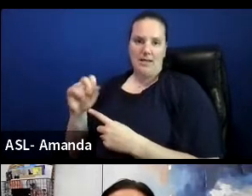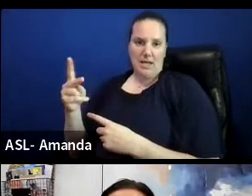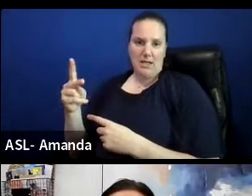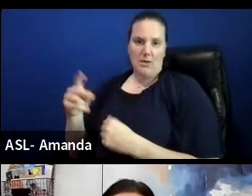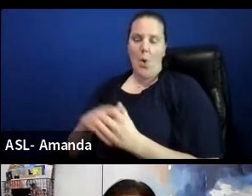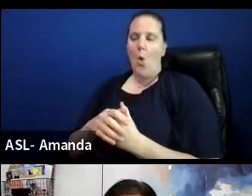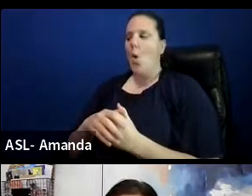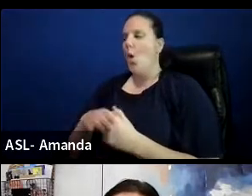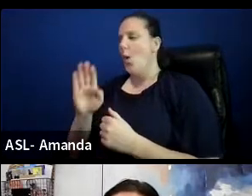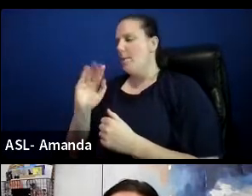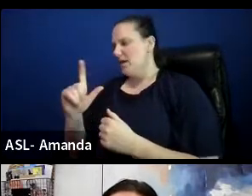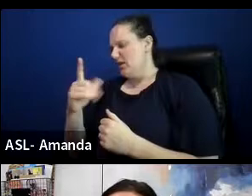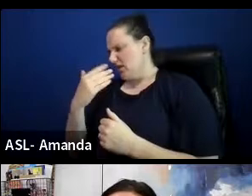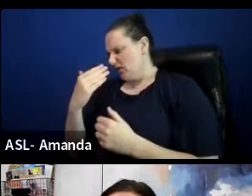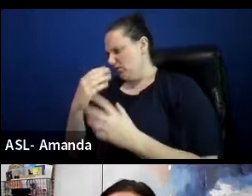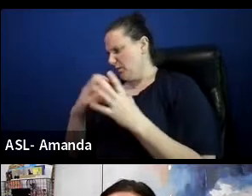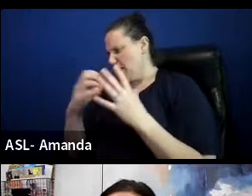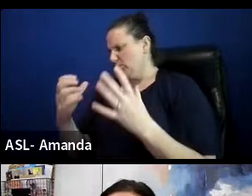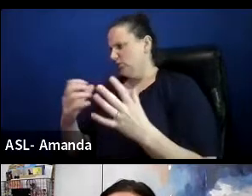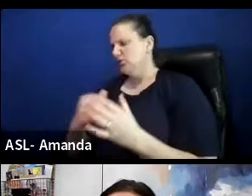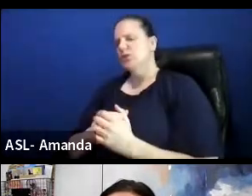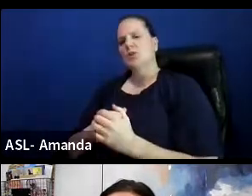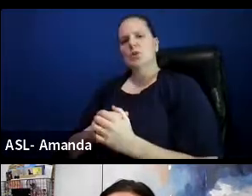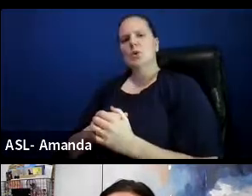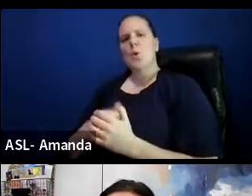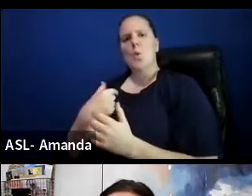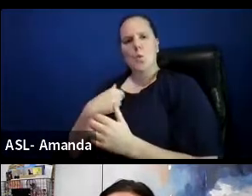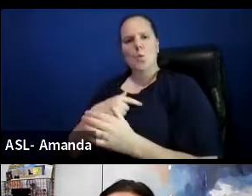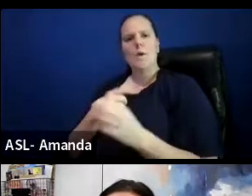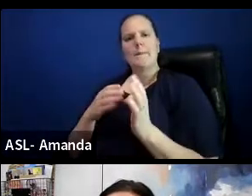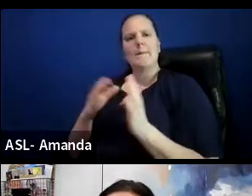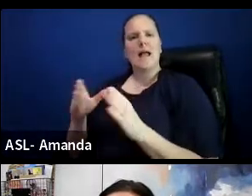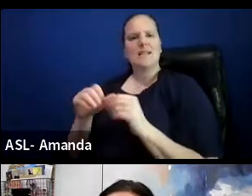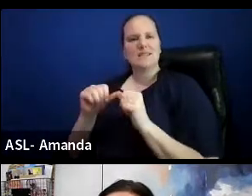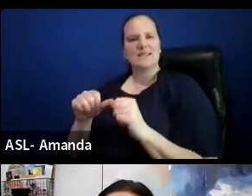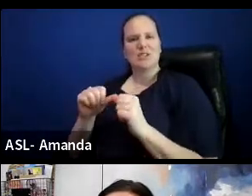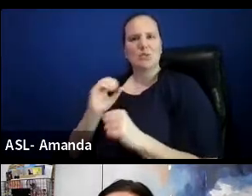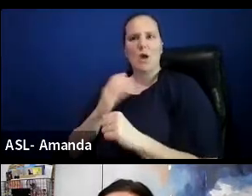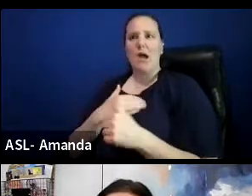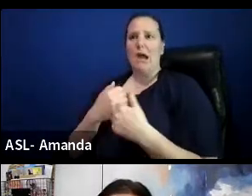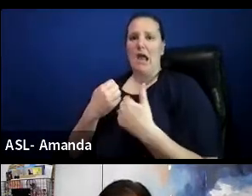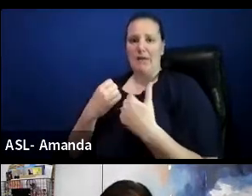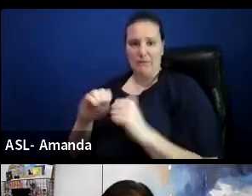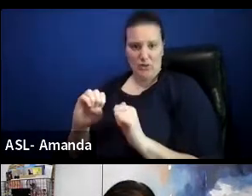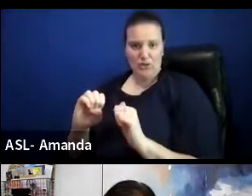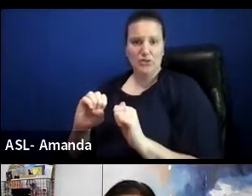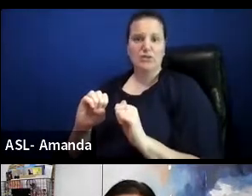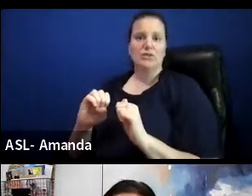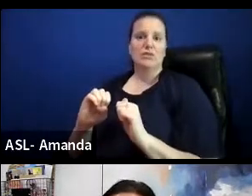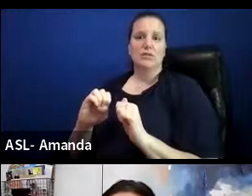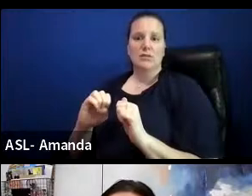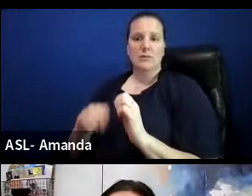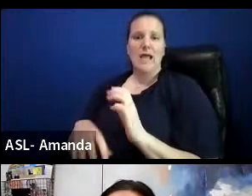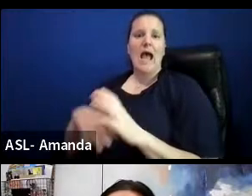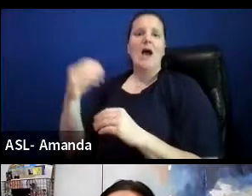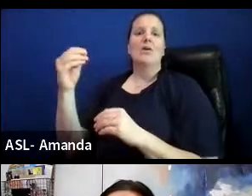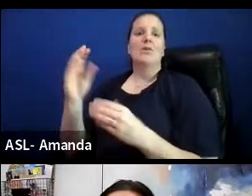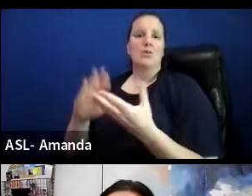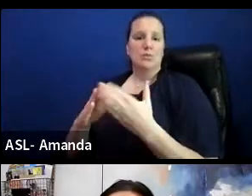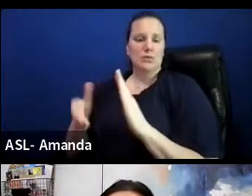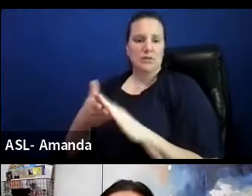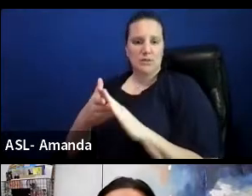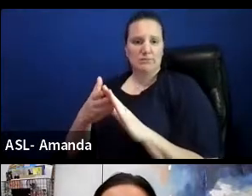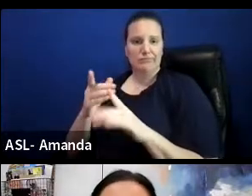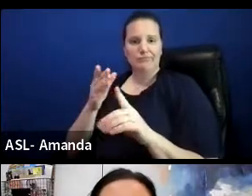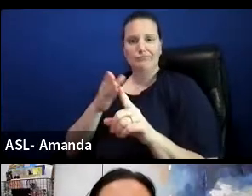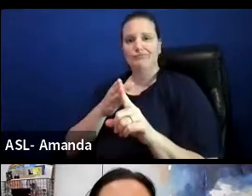very much. We plan on continuing our efforts of being out in the community, being at